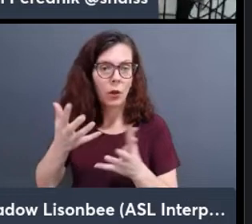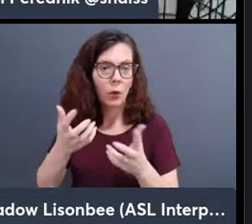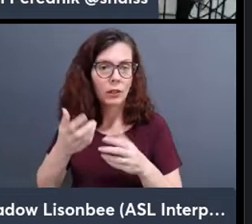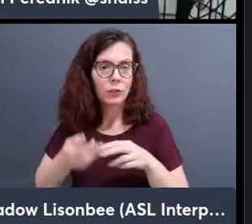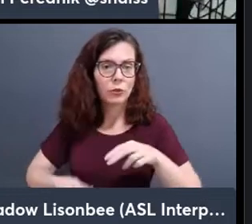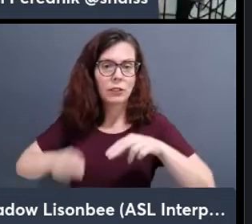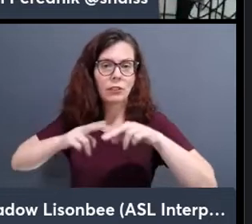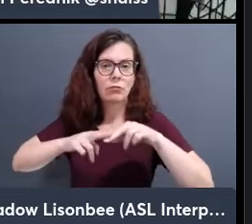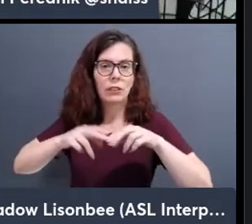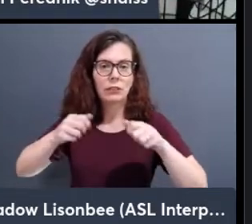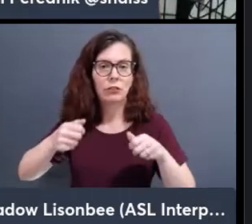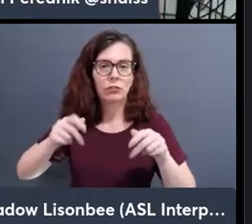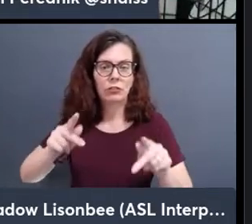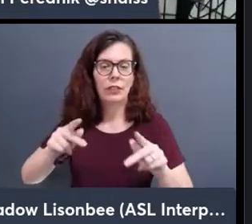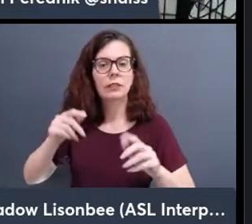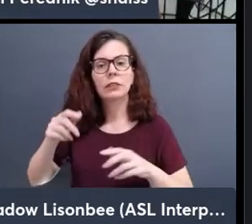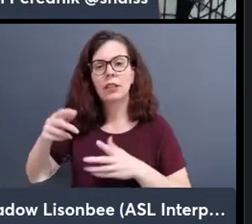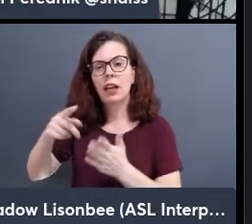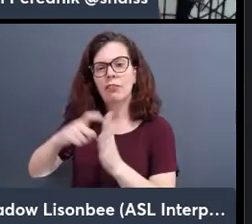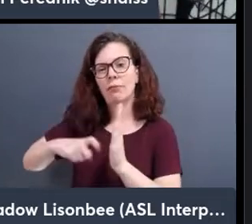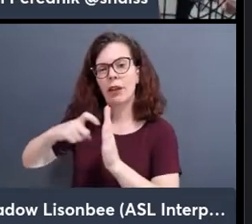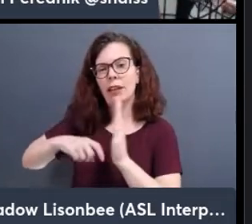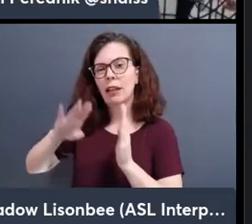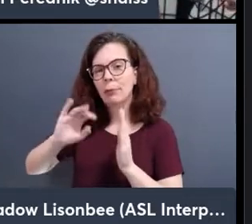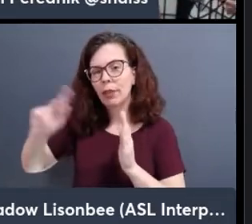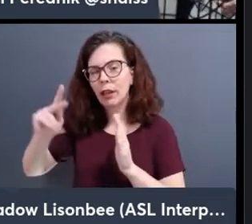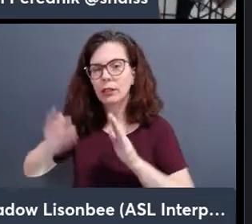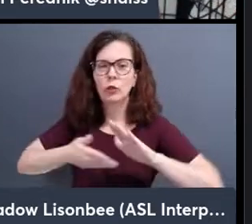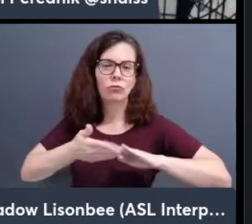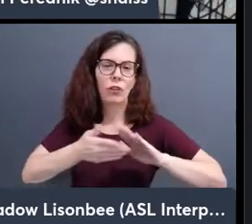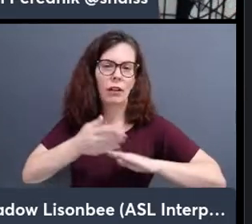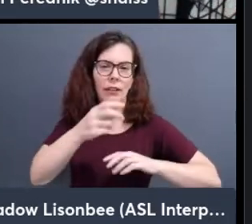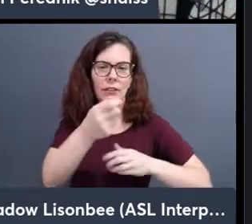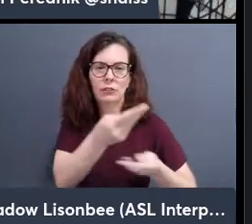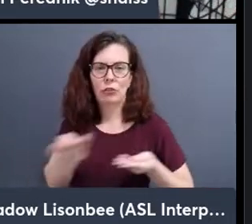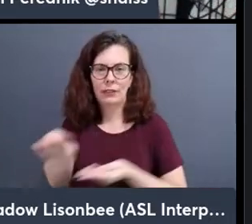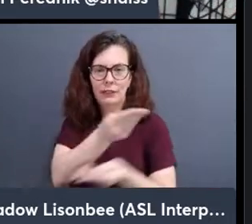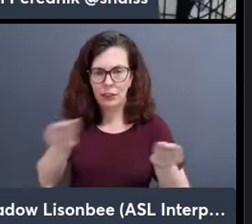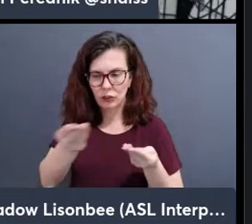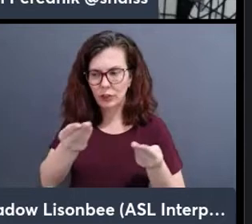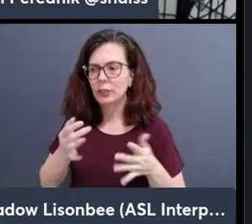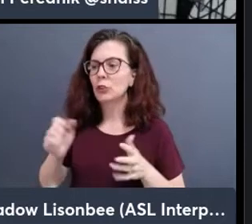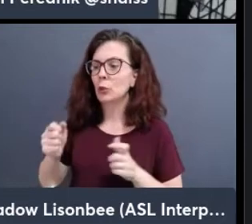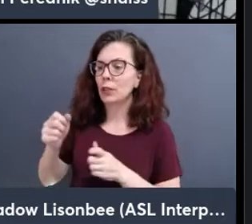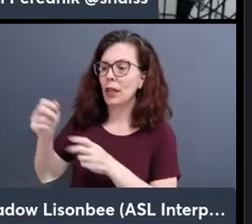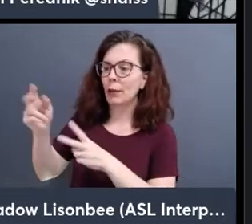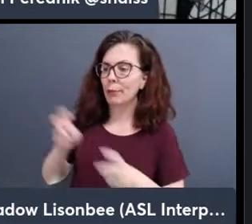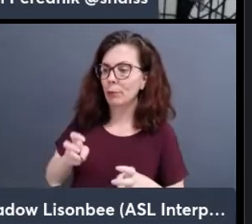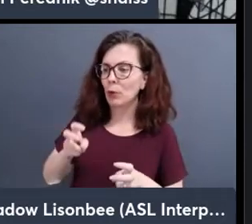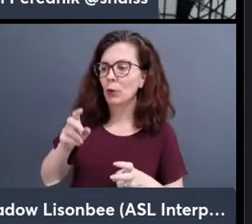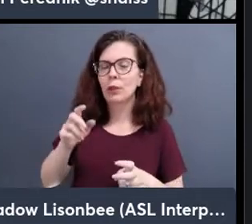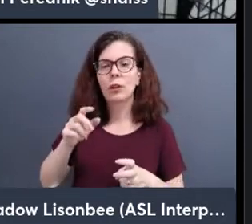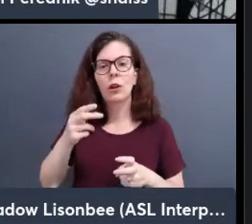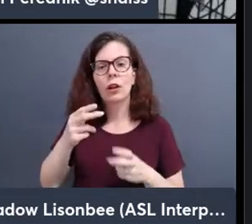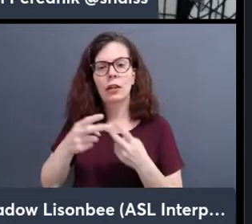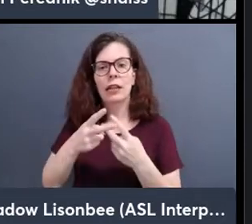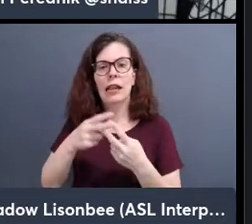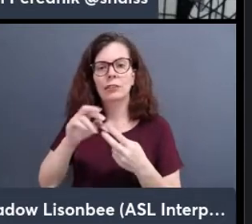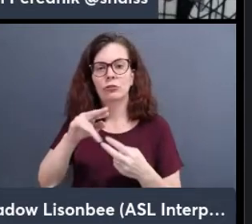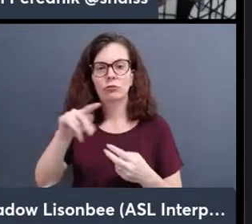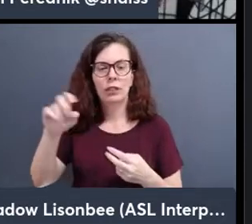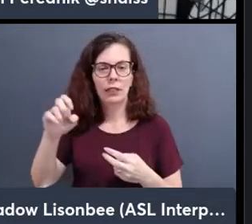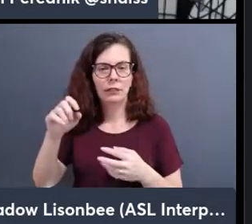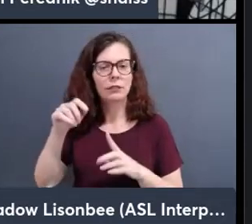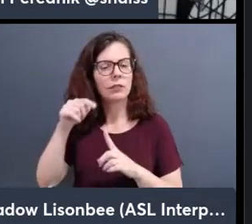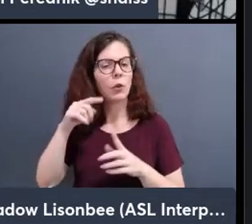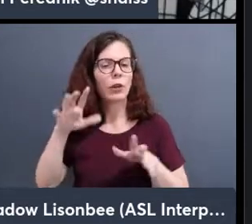your chances of mining a block, right, or validating a transaction, you can pool your hash rate, right? Your luck